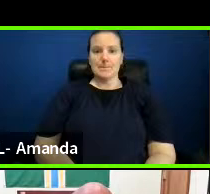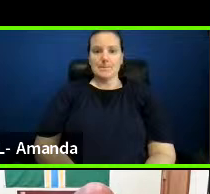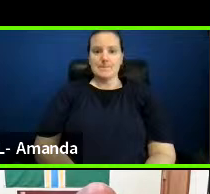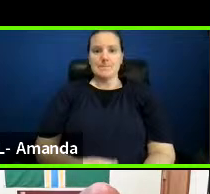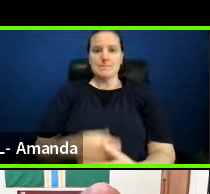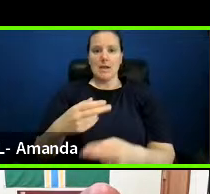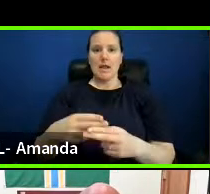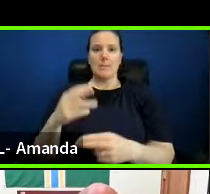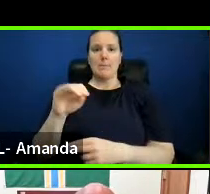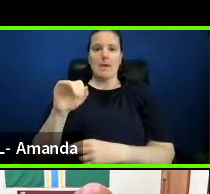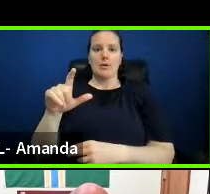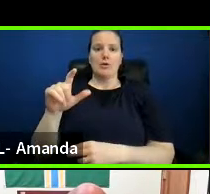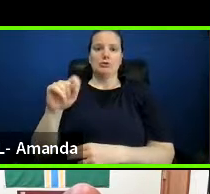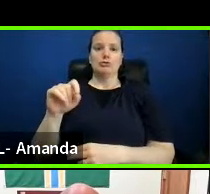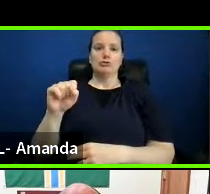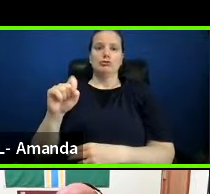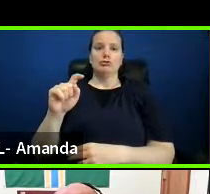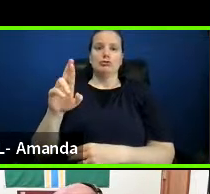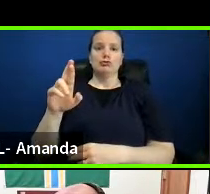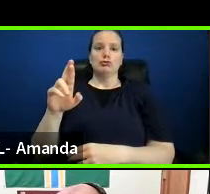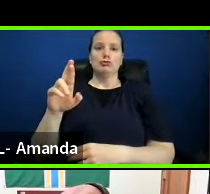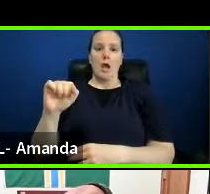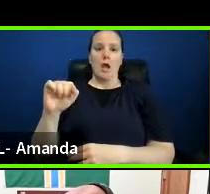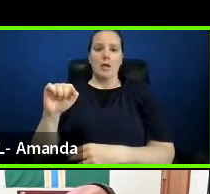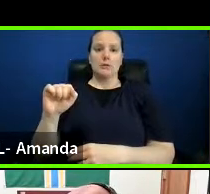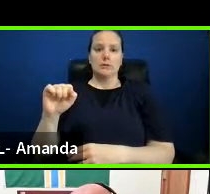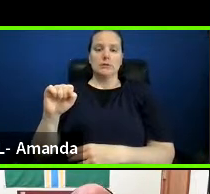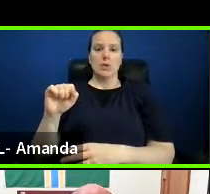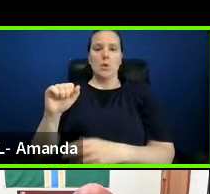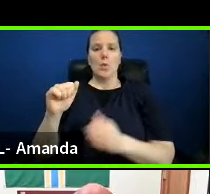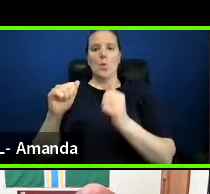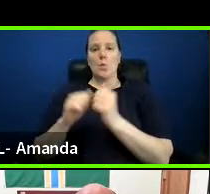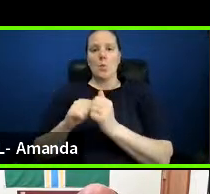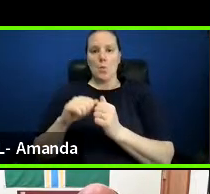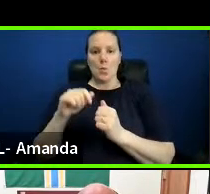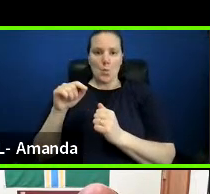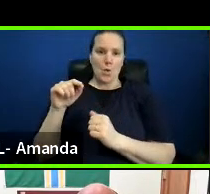My name is Michael Strauss, with